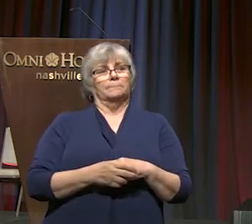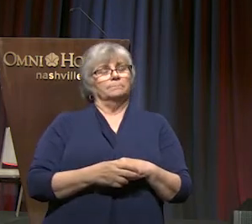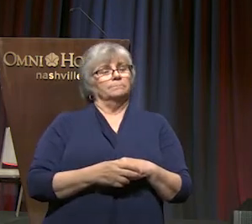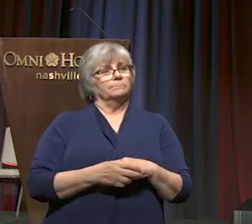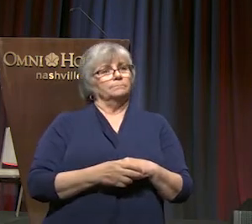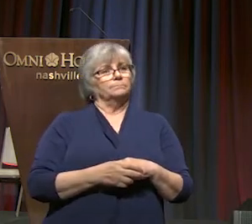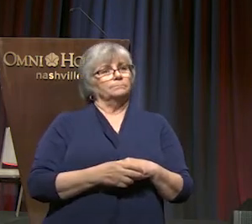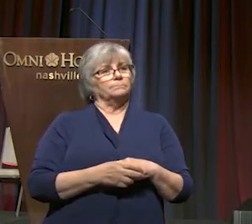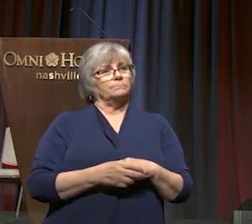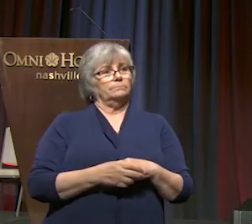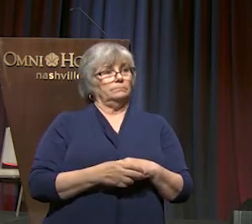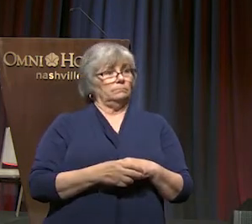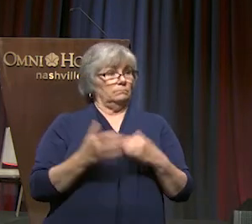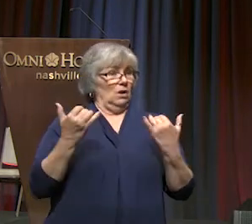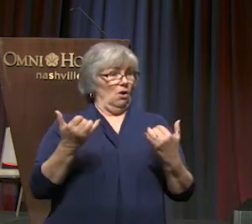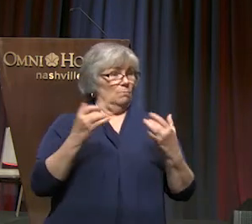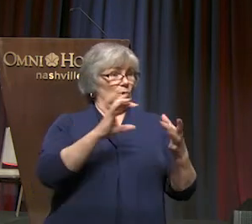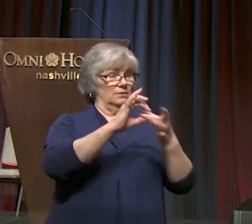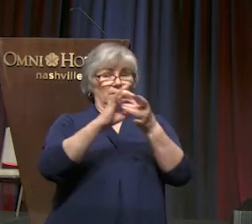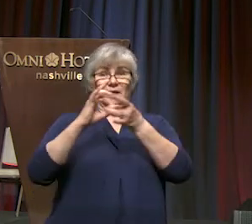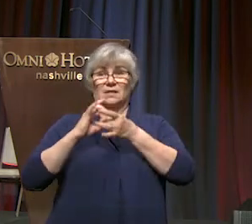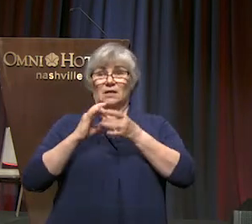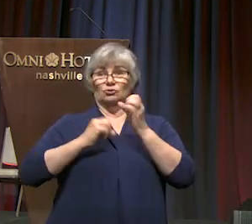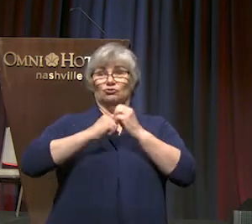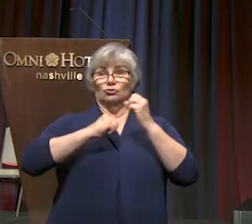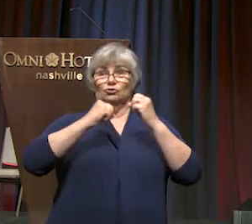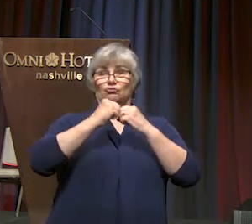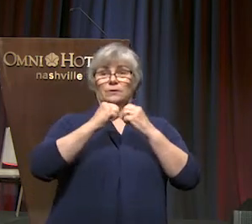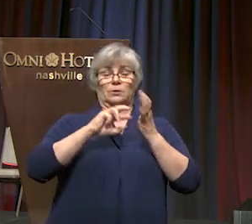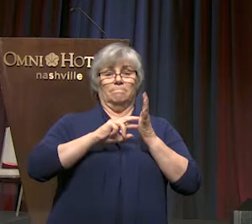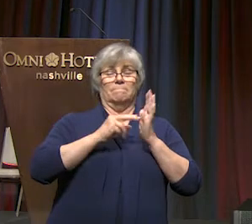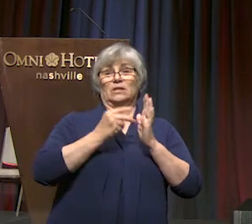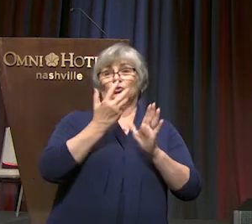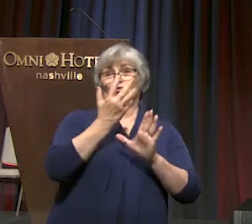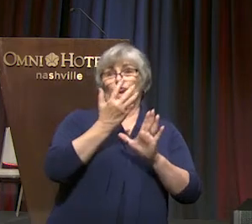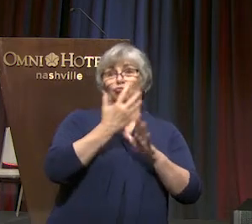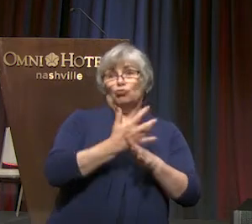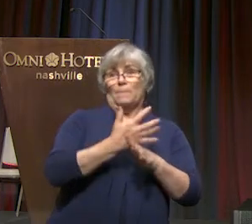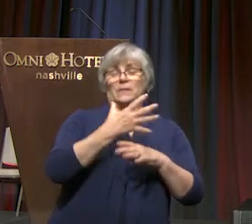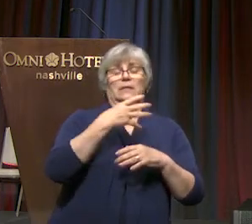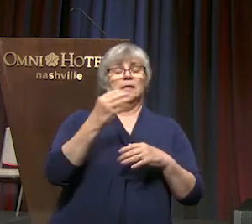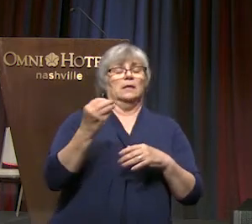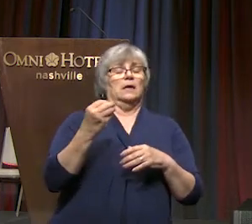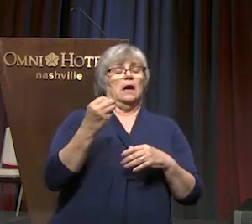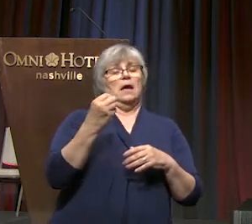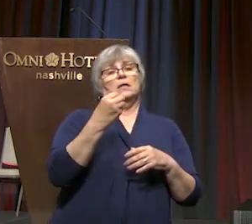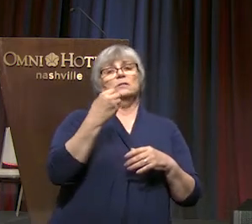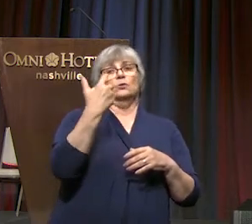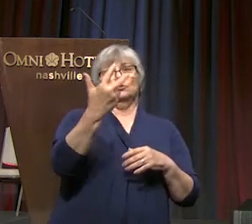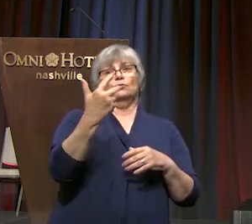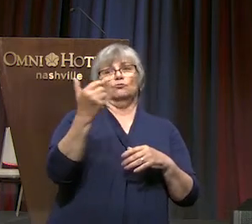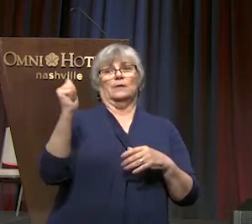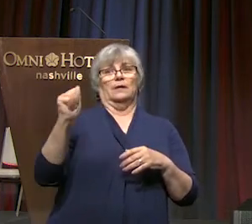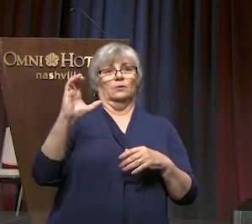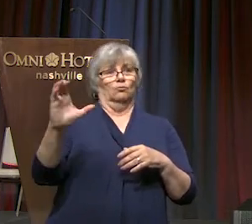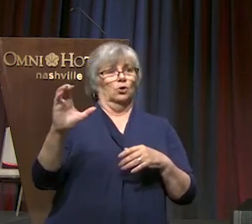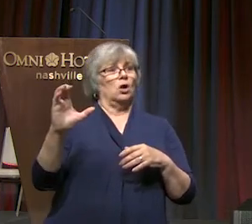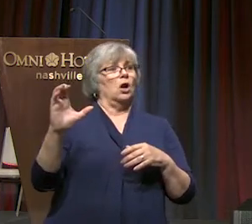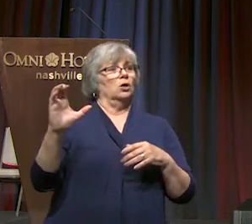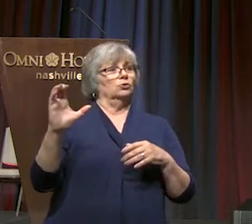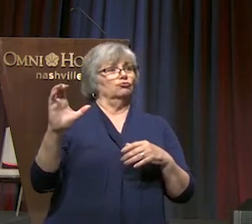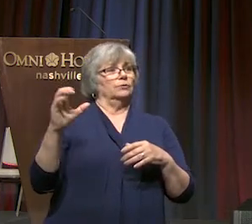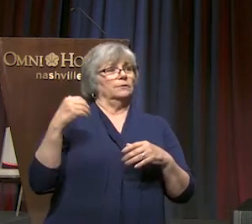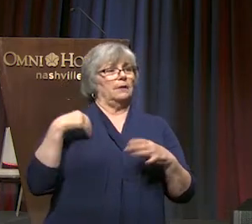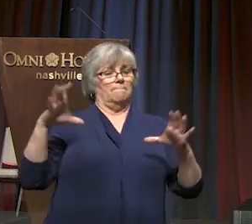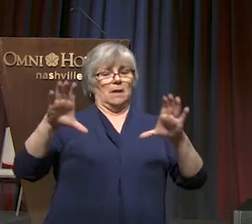Our present connectional structure means that Germany and its 3 annual conferences form